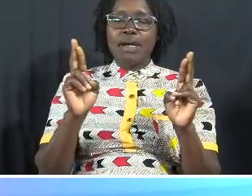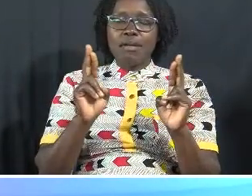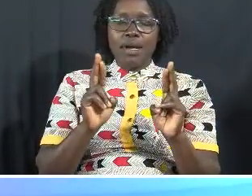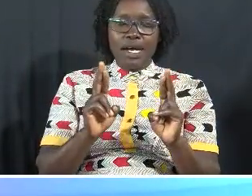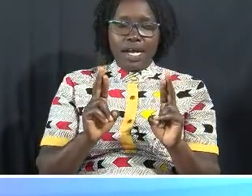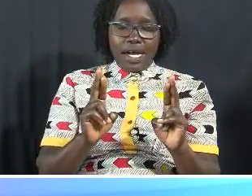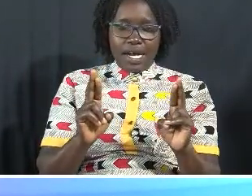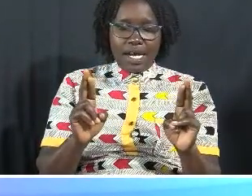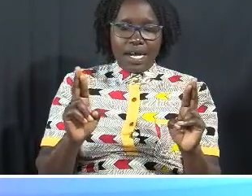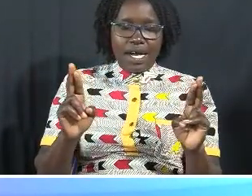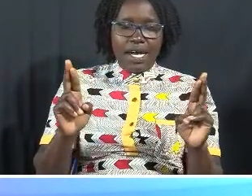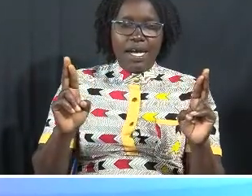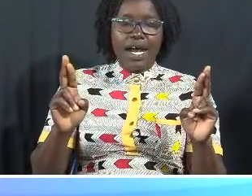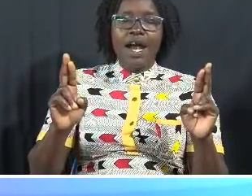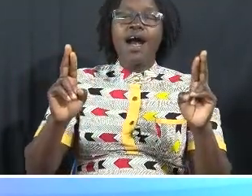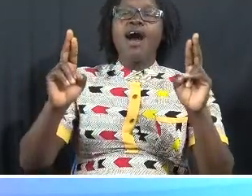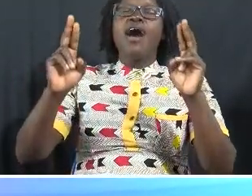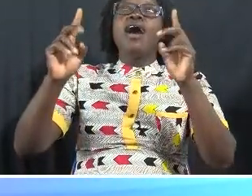anasimama,